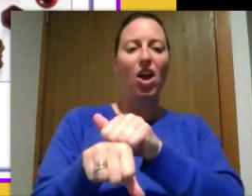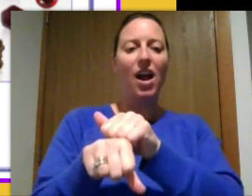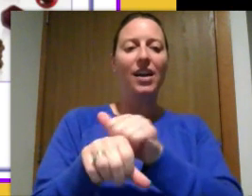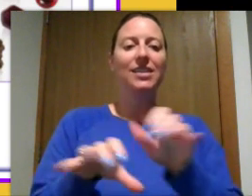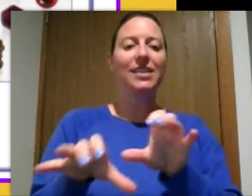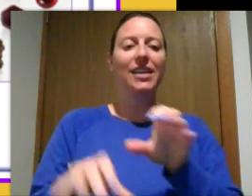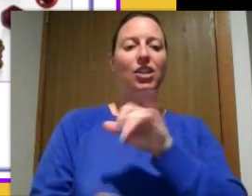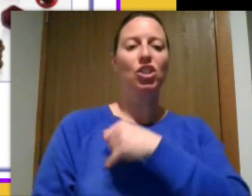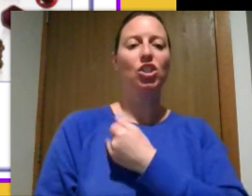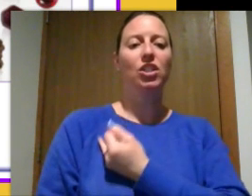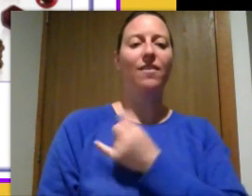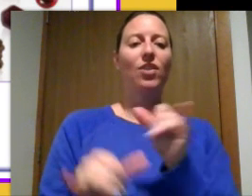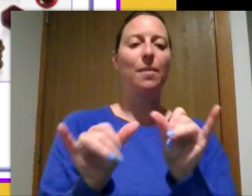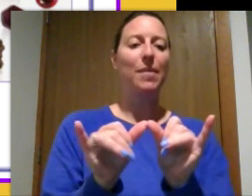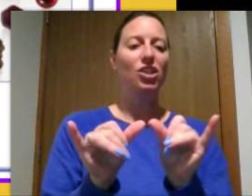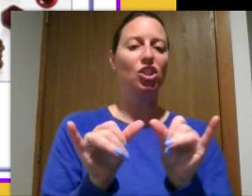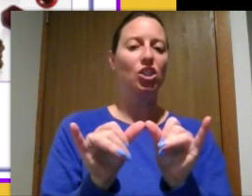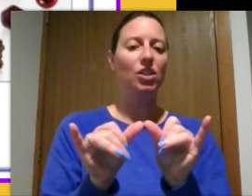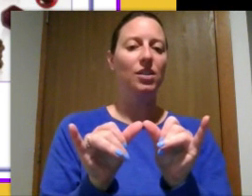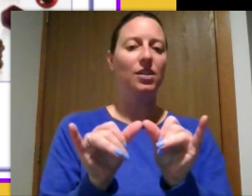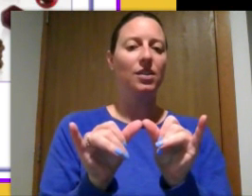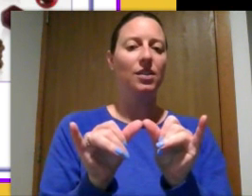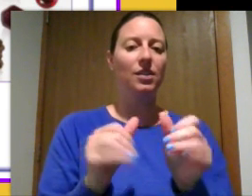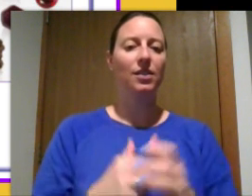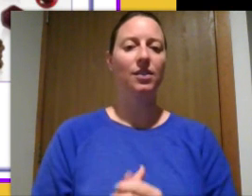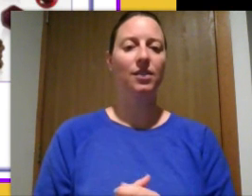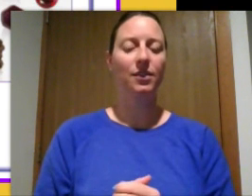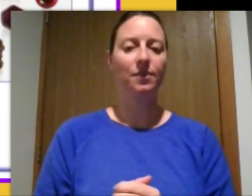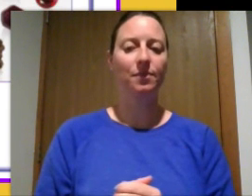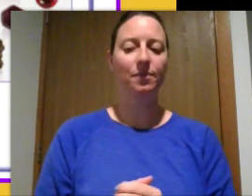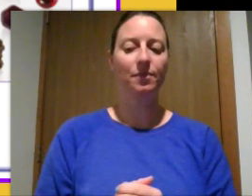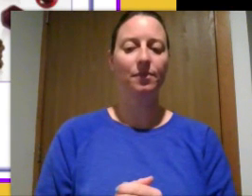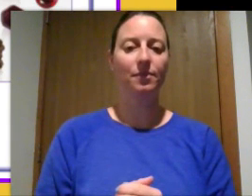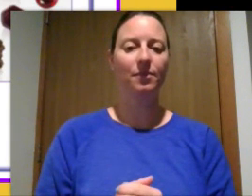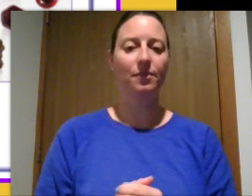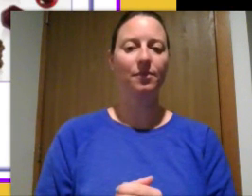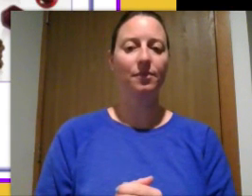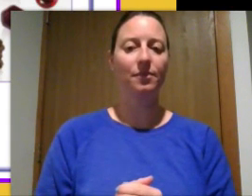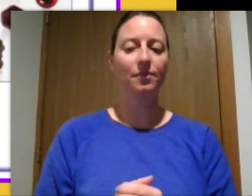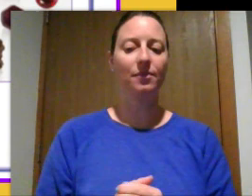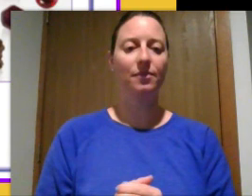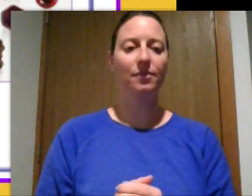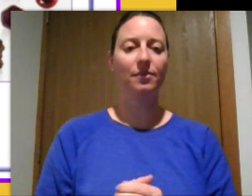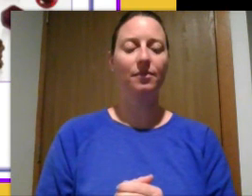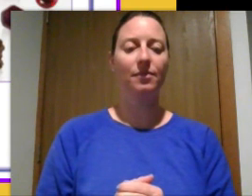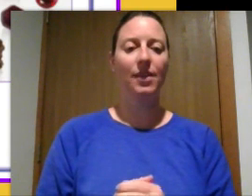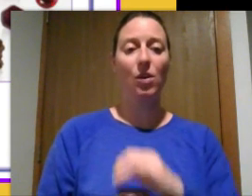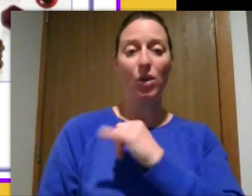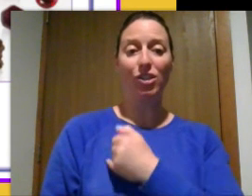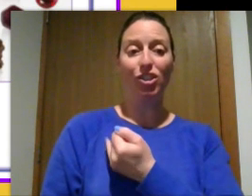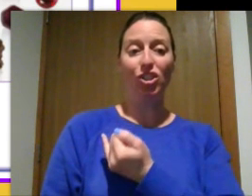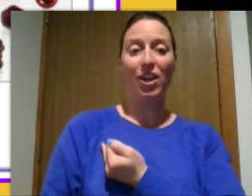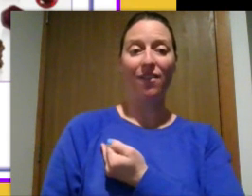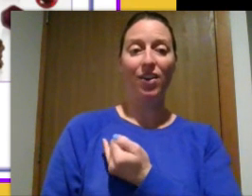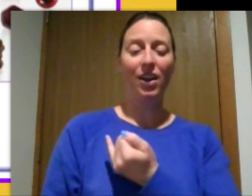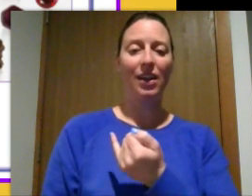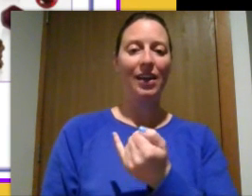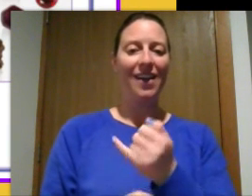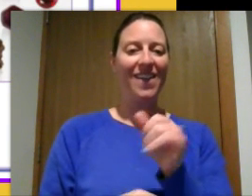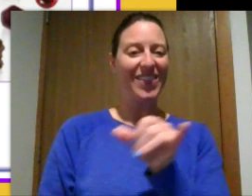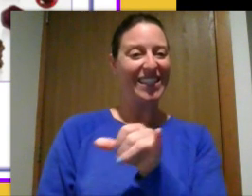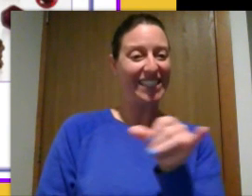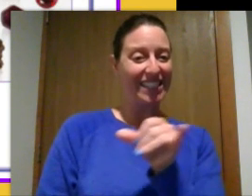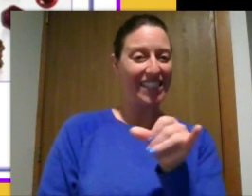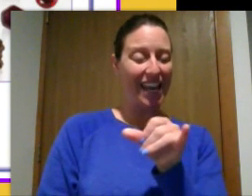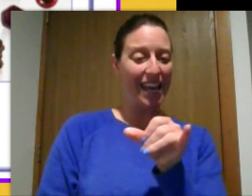Jeffrey measure? Would Jeffrey likely have gotten the same